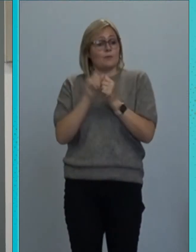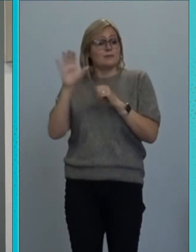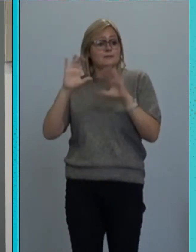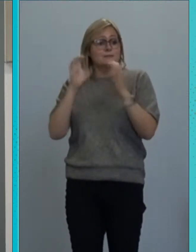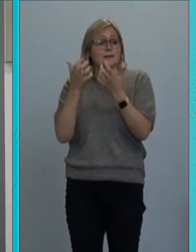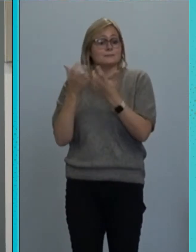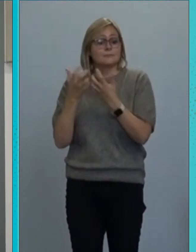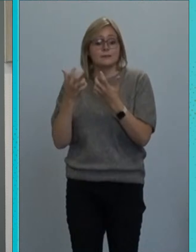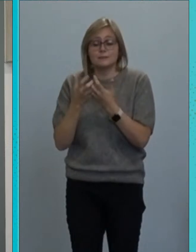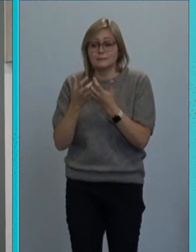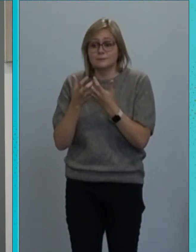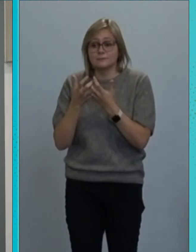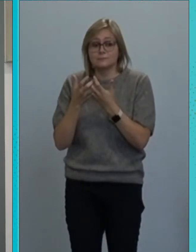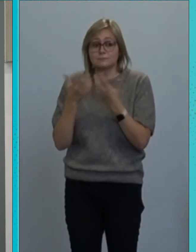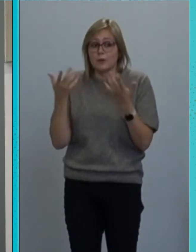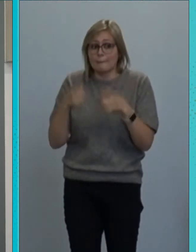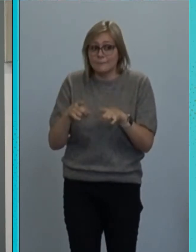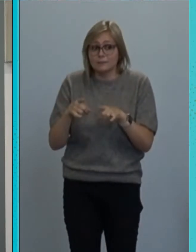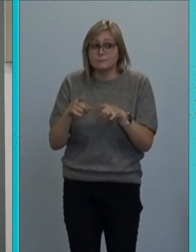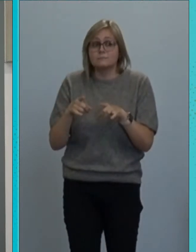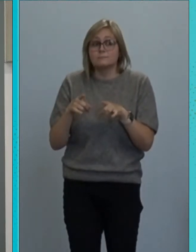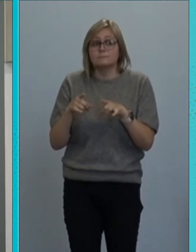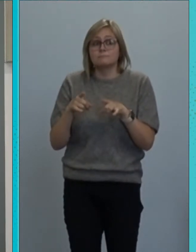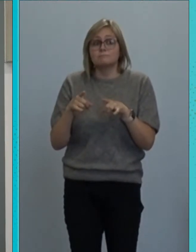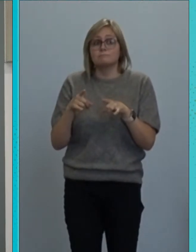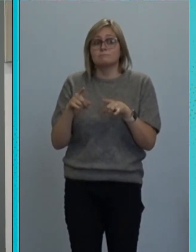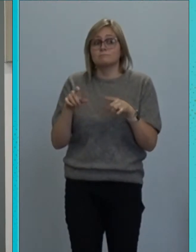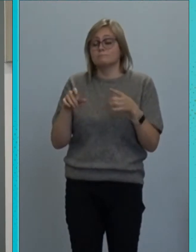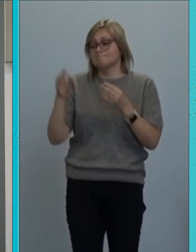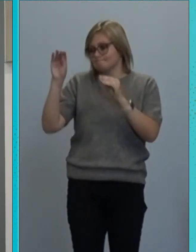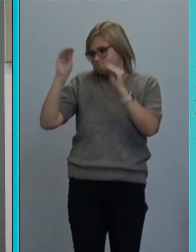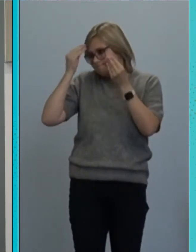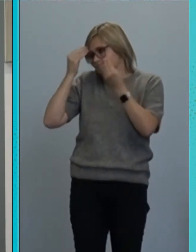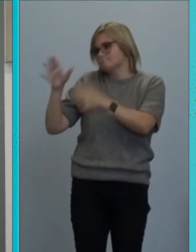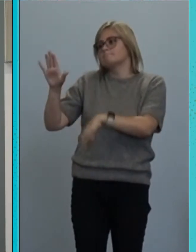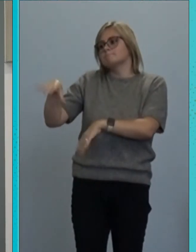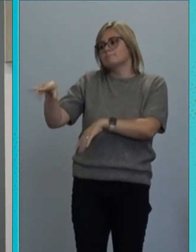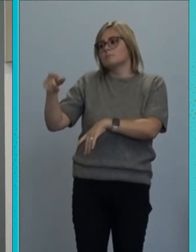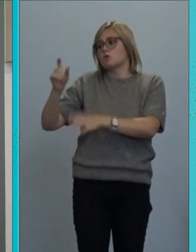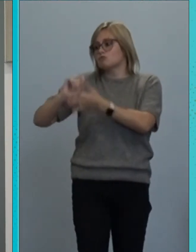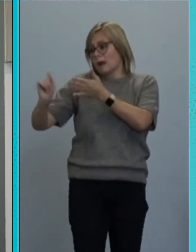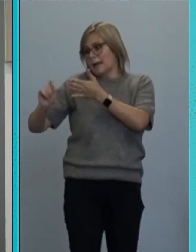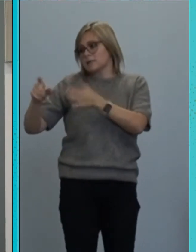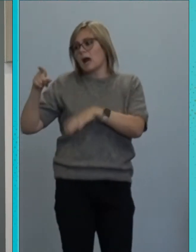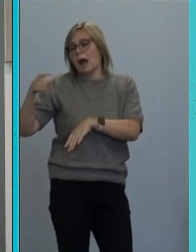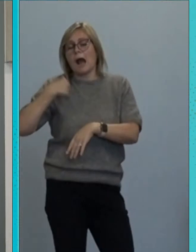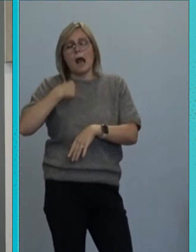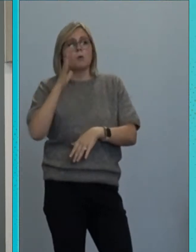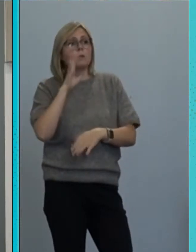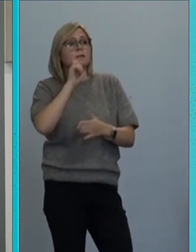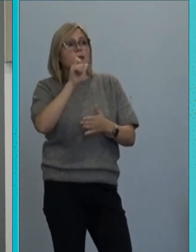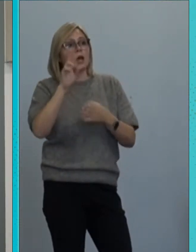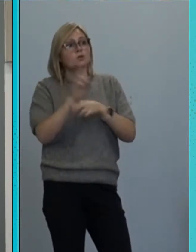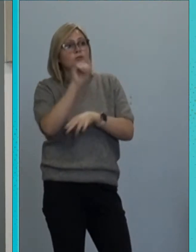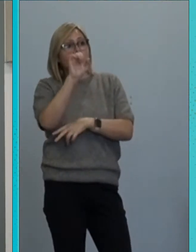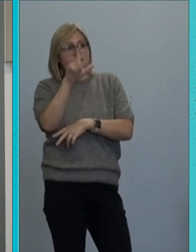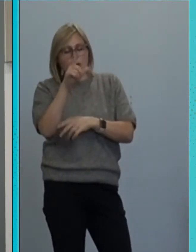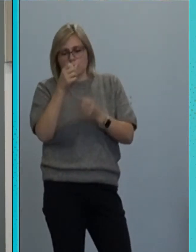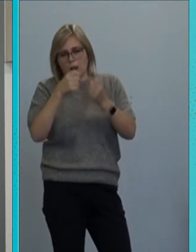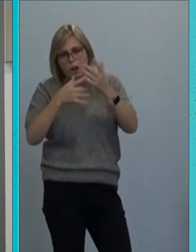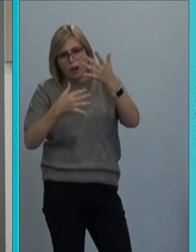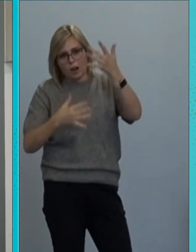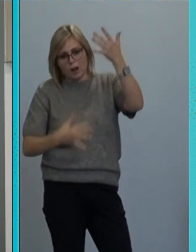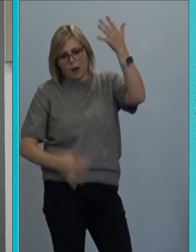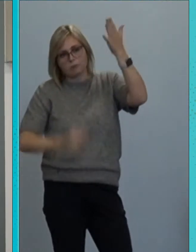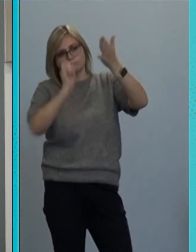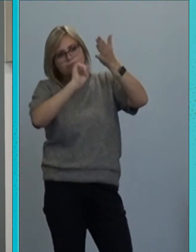classmates, was told to write, "I will not use ASL," hundreds of times on